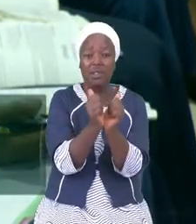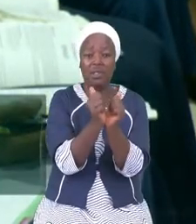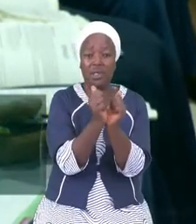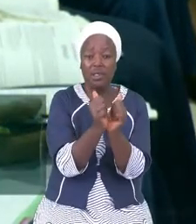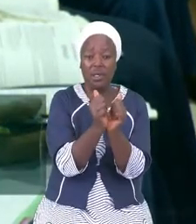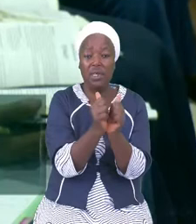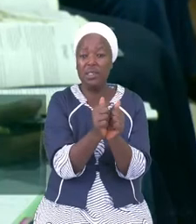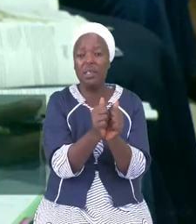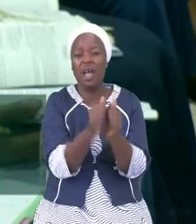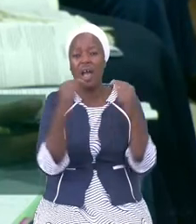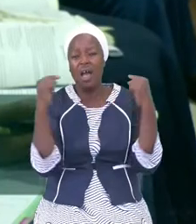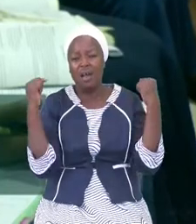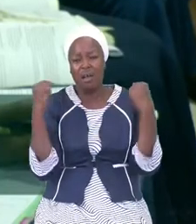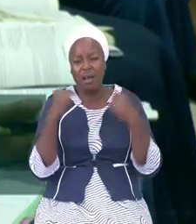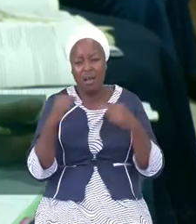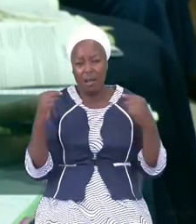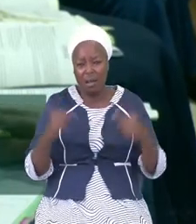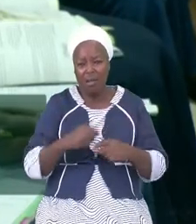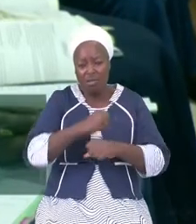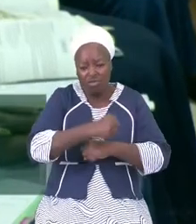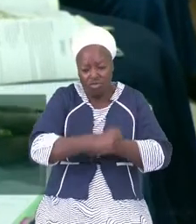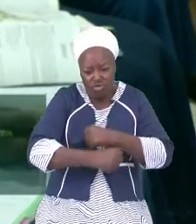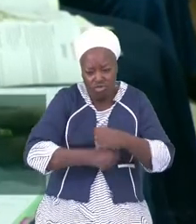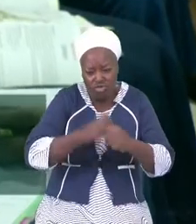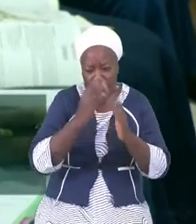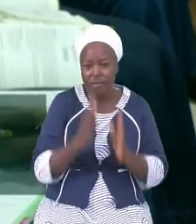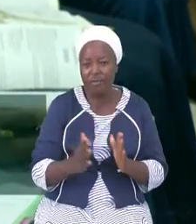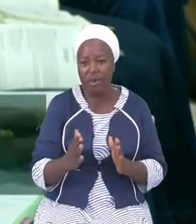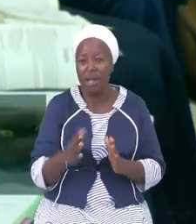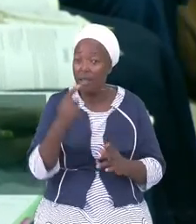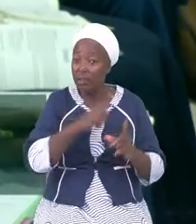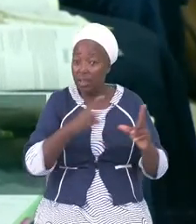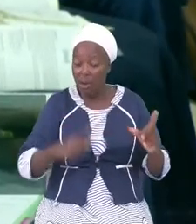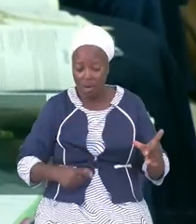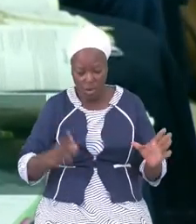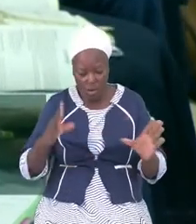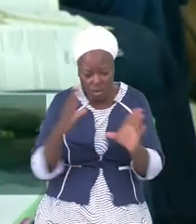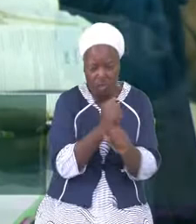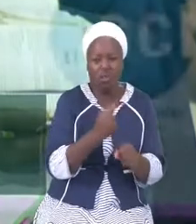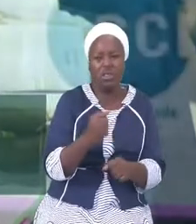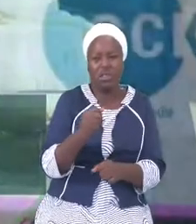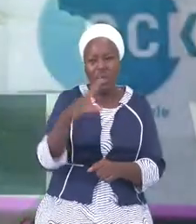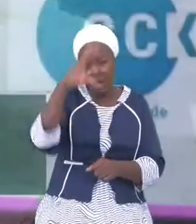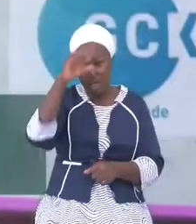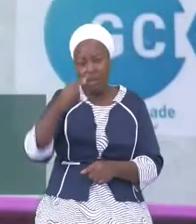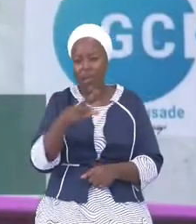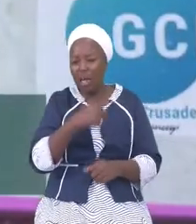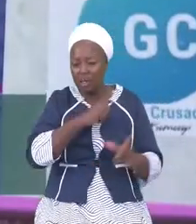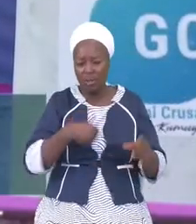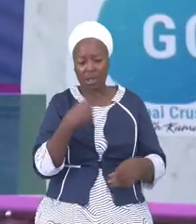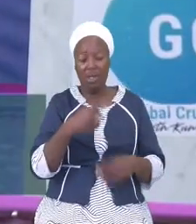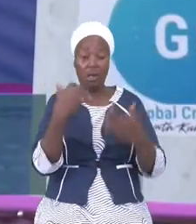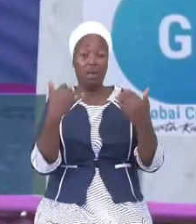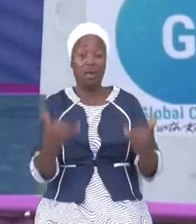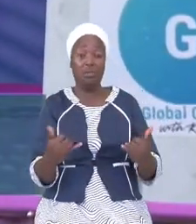sufferer. The Lord apprehended him, and the Lord arrested him. And the Lord said, now